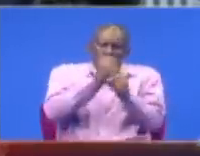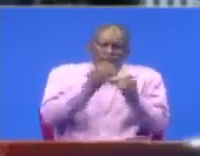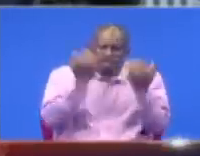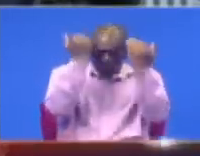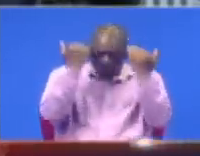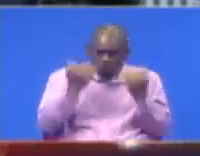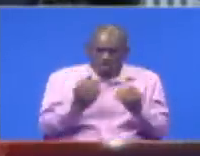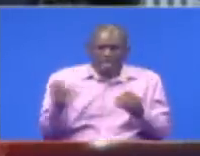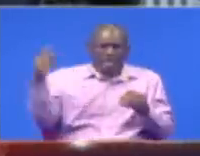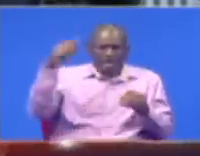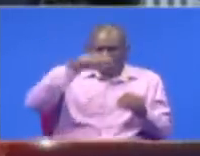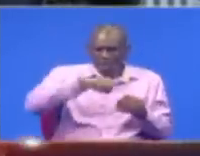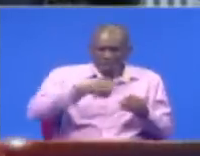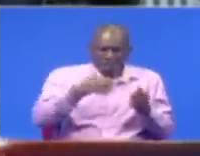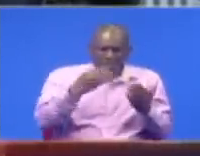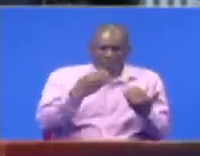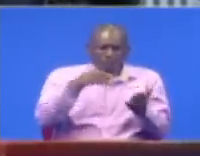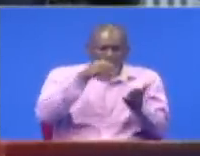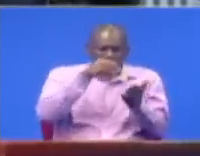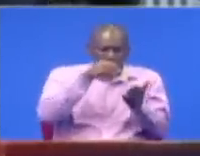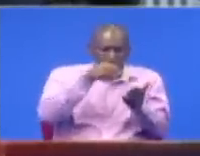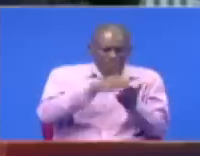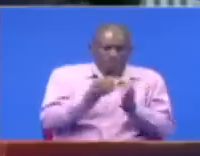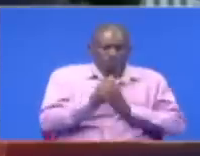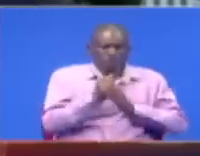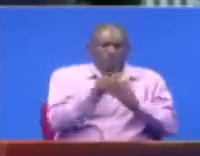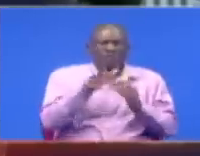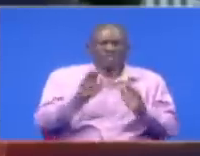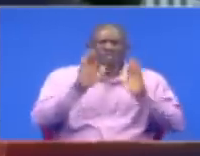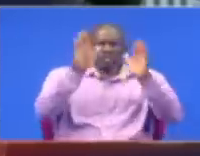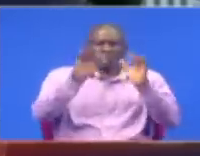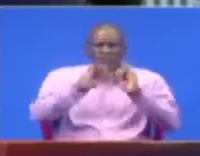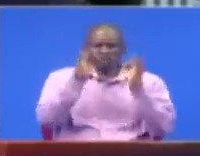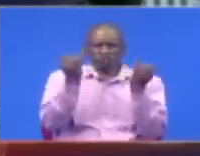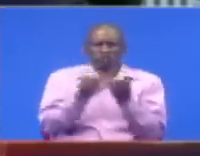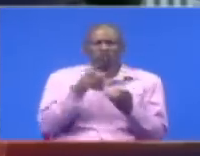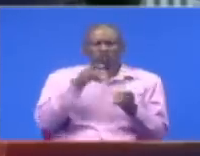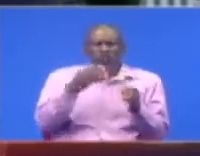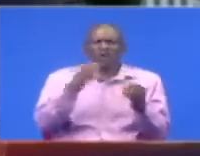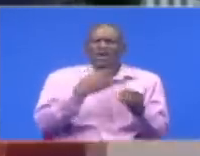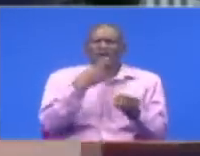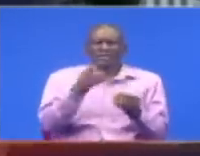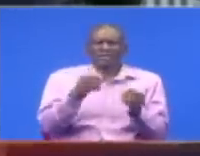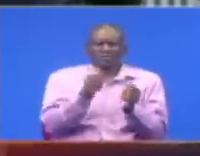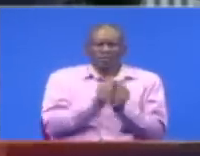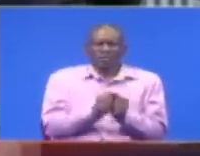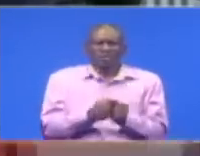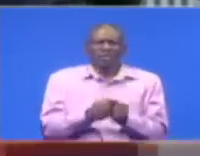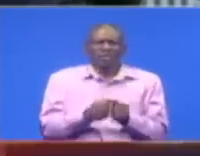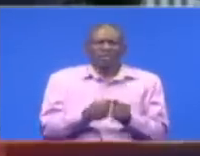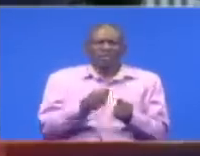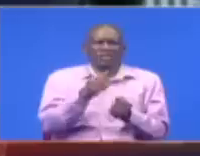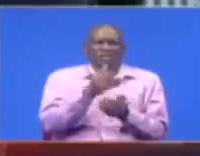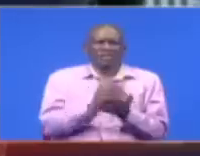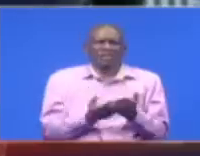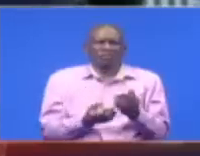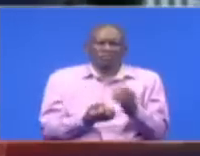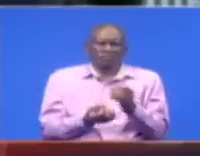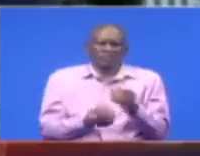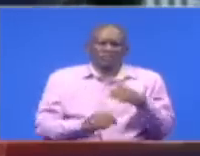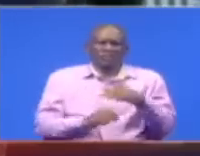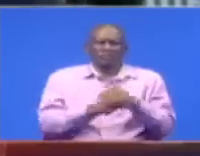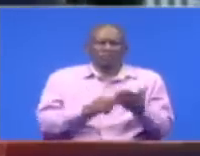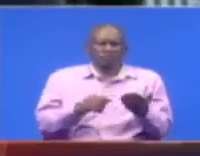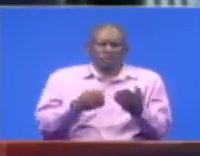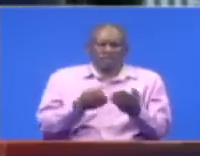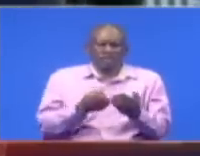this very important institution? Justify your answer with some